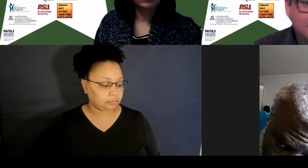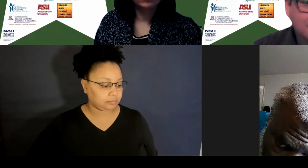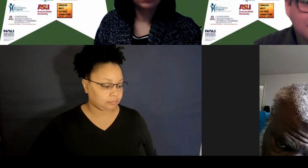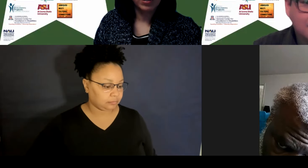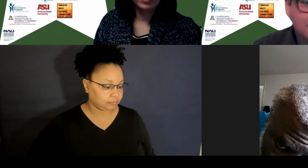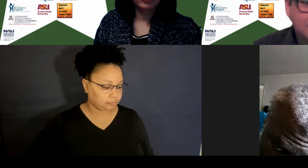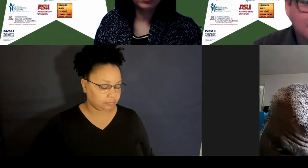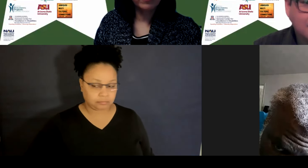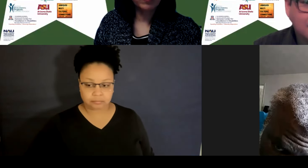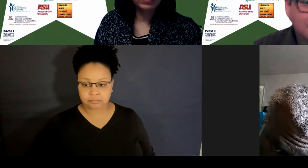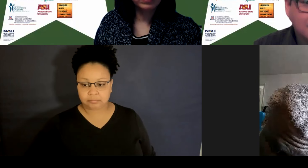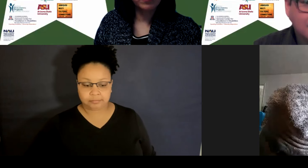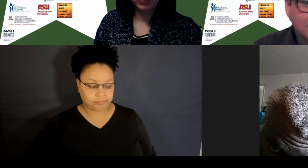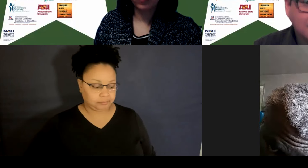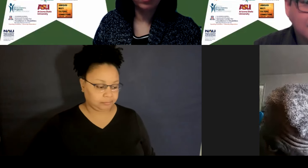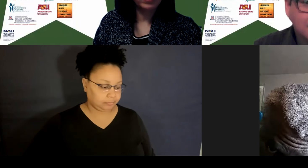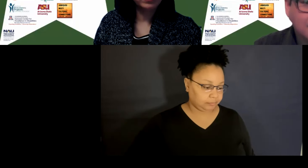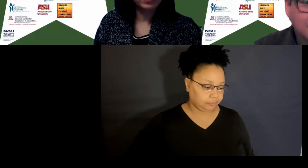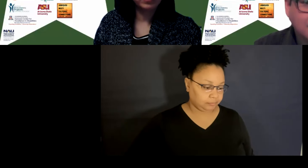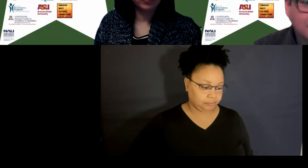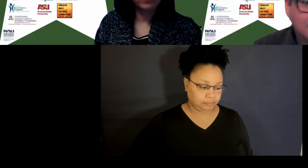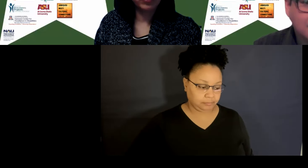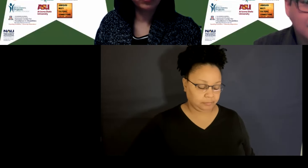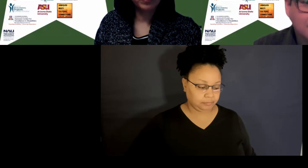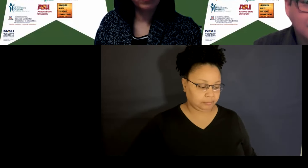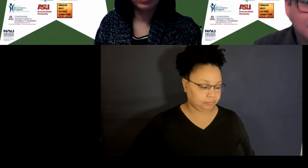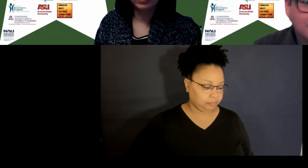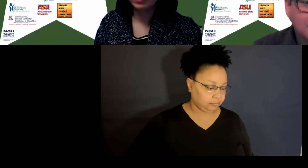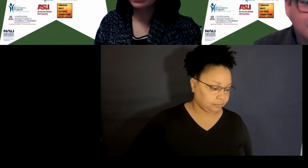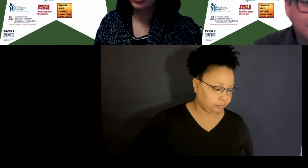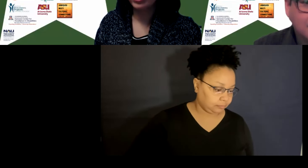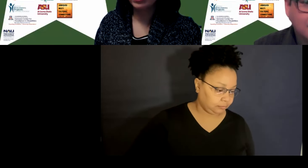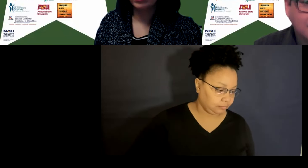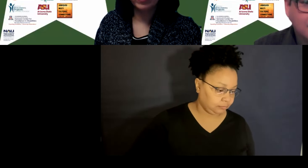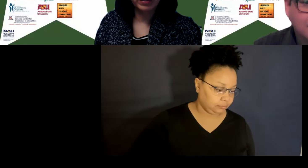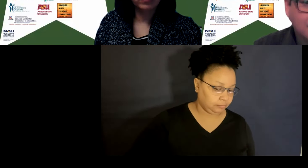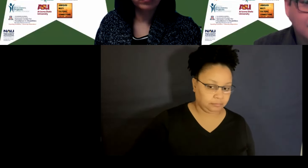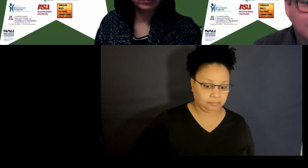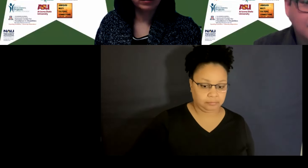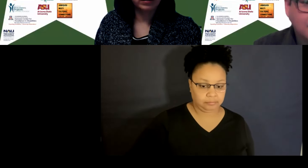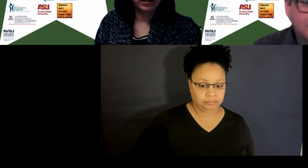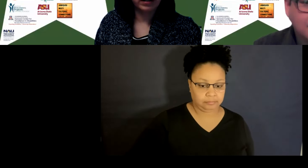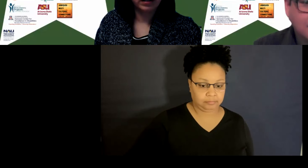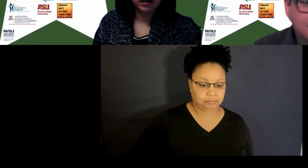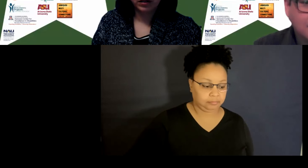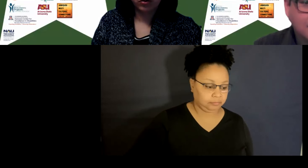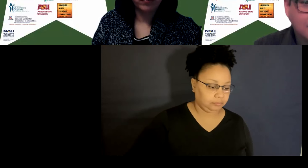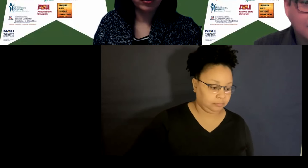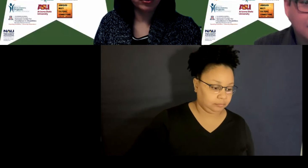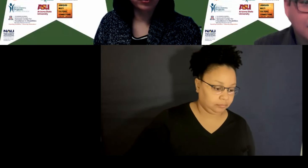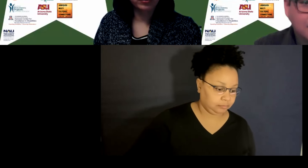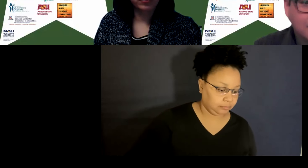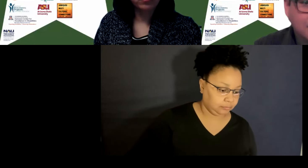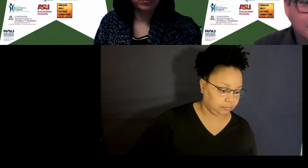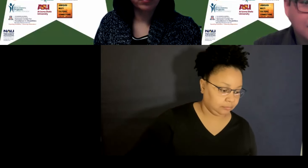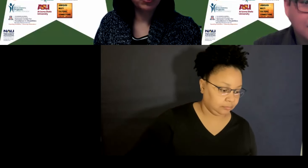Yeah, I can just say everybody's names with it. Well, I can say the three of you and not TJ. I'll leave him out. And then whoever